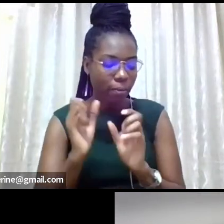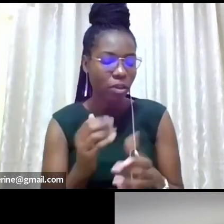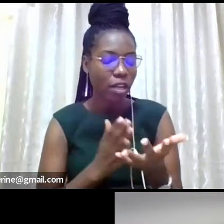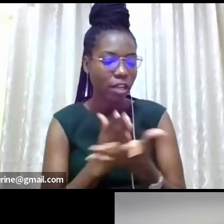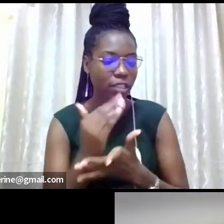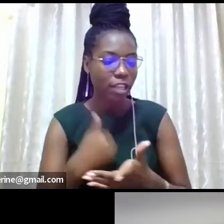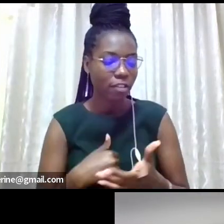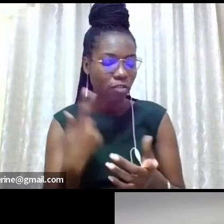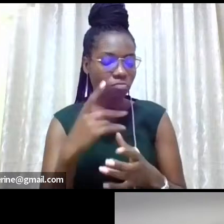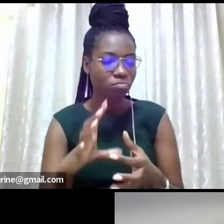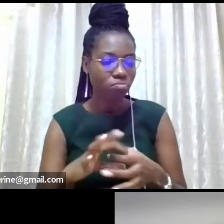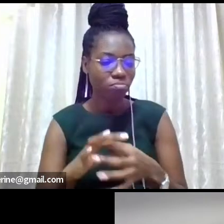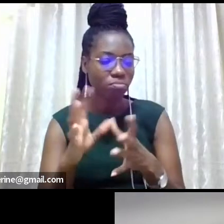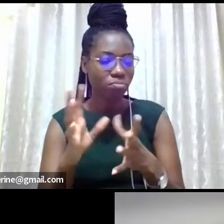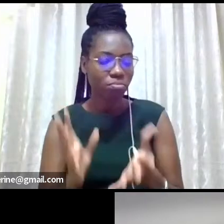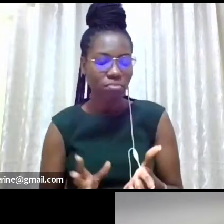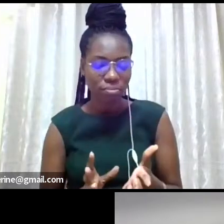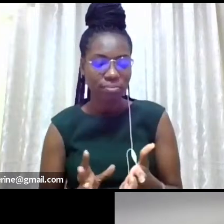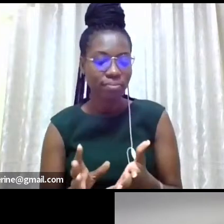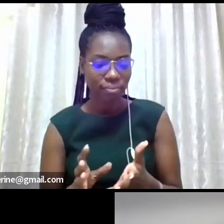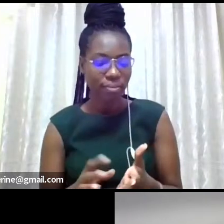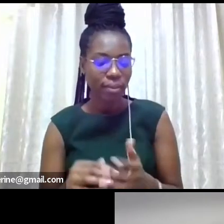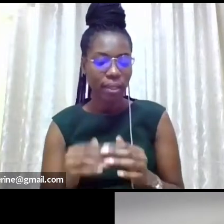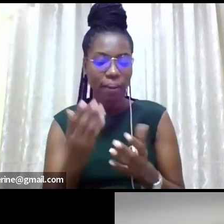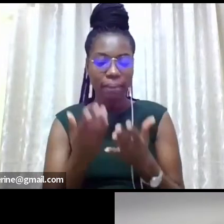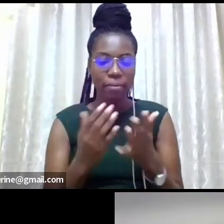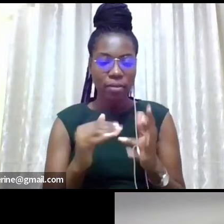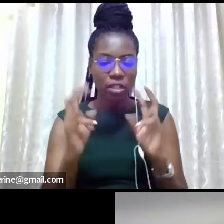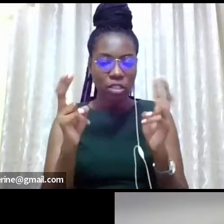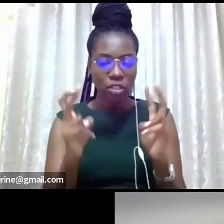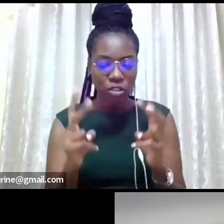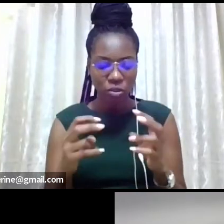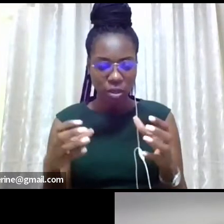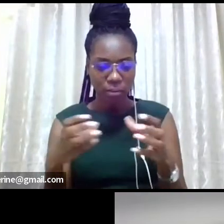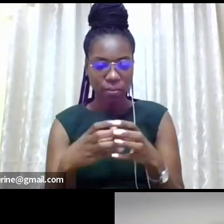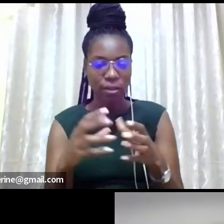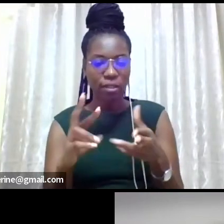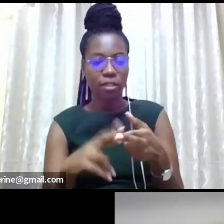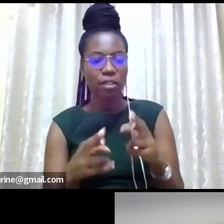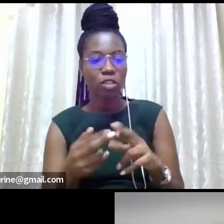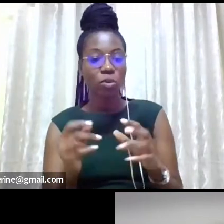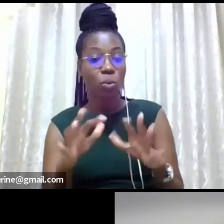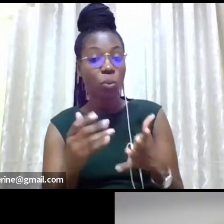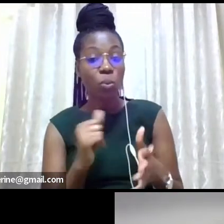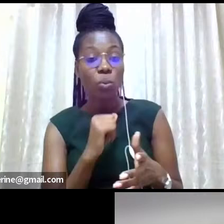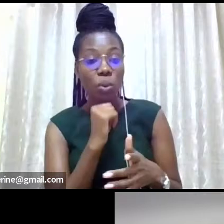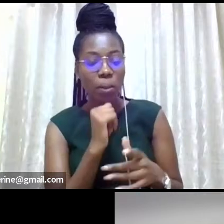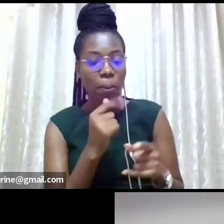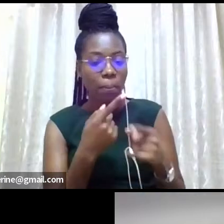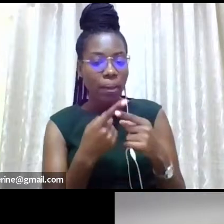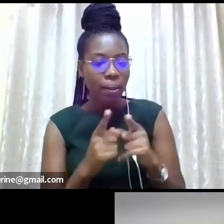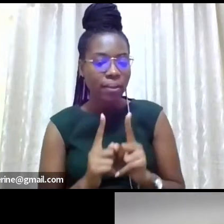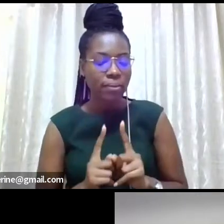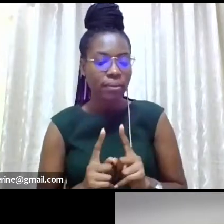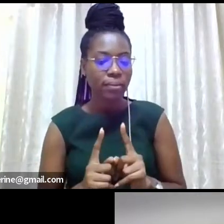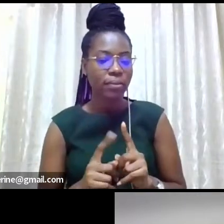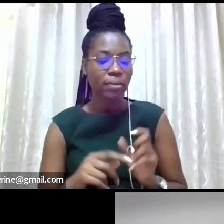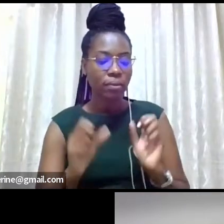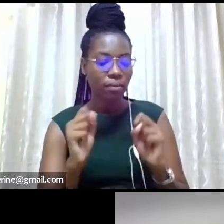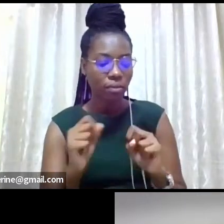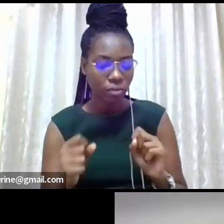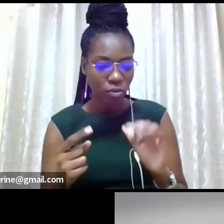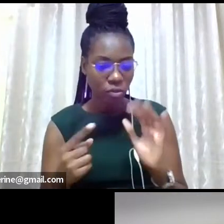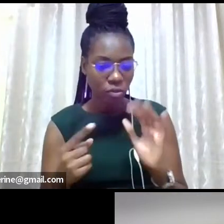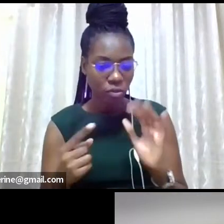summarily, regardless of whether the issue is company related or not. However, we must also, as we read that